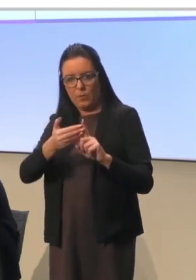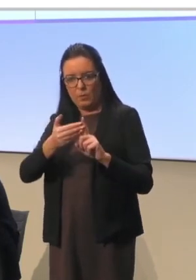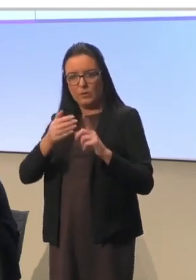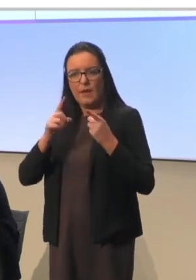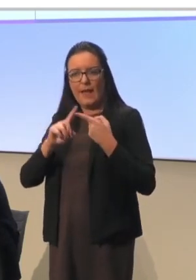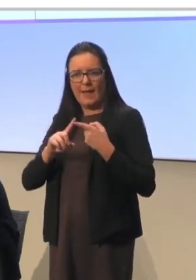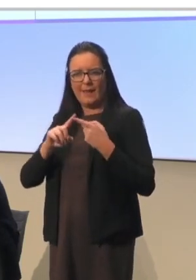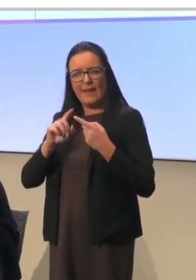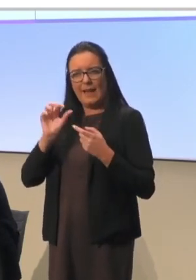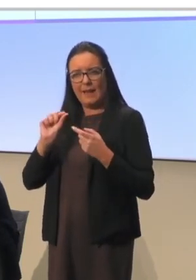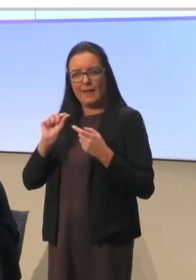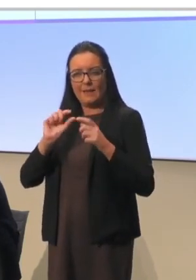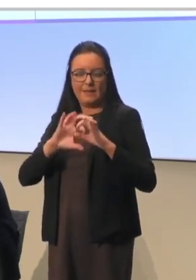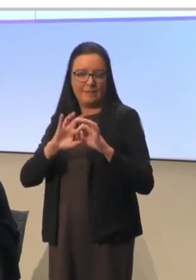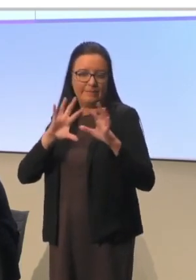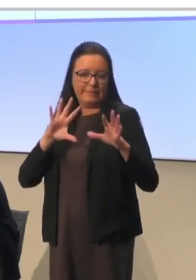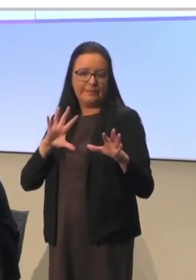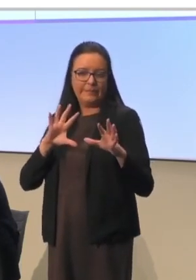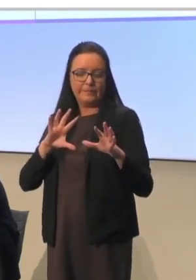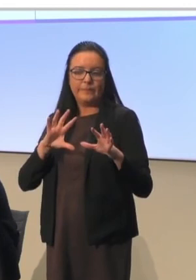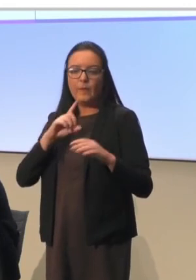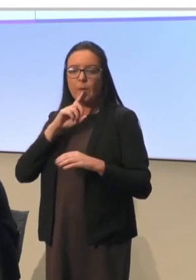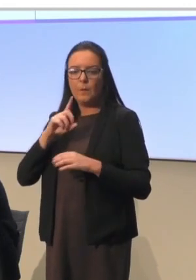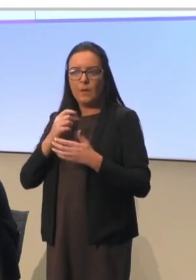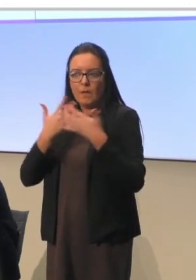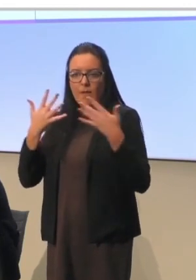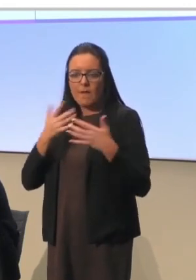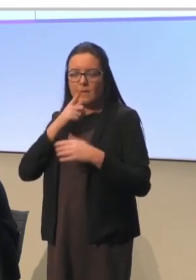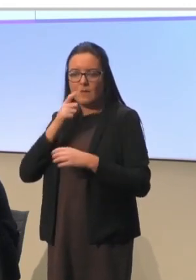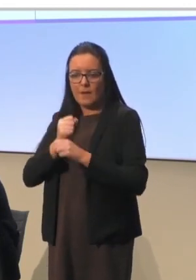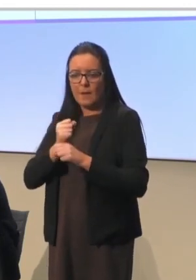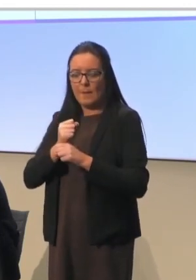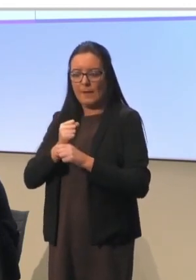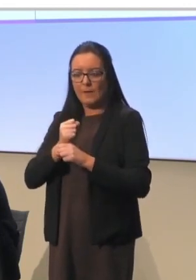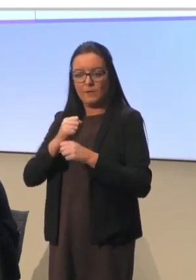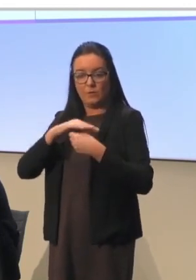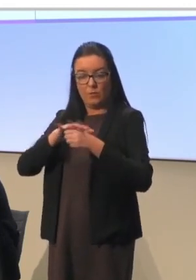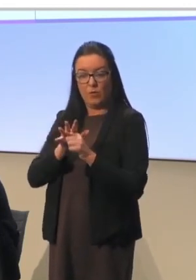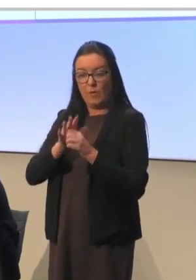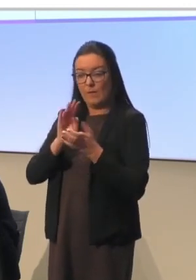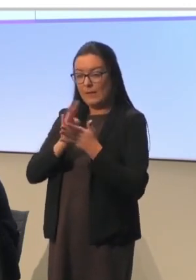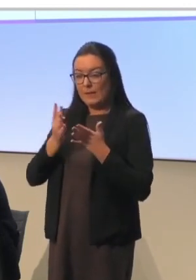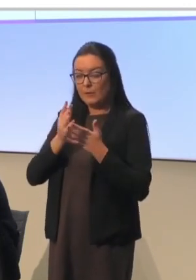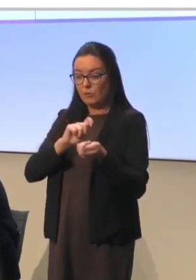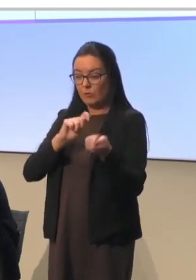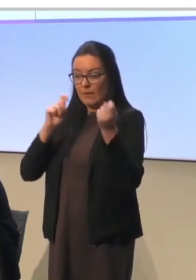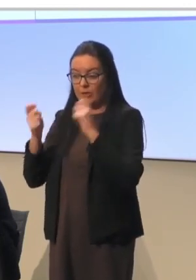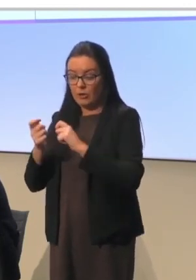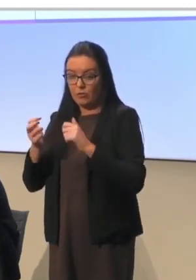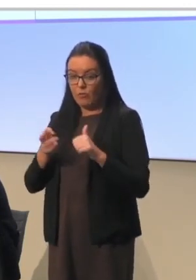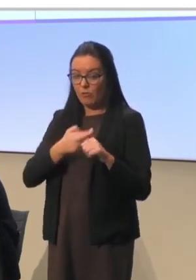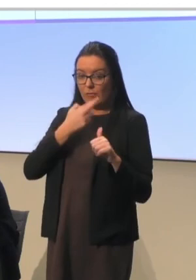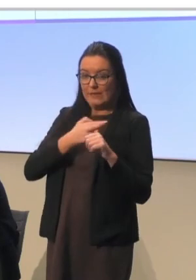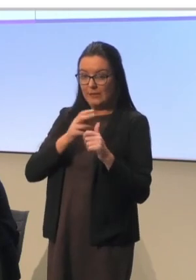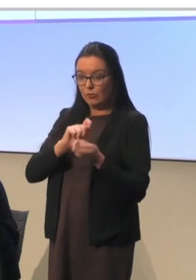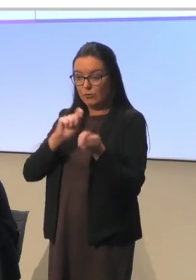was a pretty common theme. Lots of talk about the impact of COVID-19 on the transition, on the readiness for transition, and a lot of sentiment